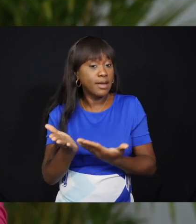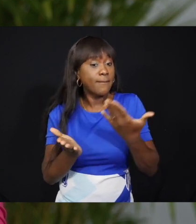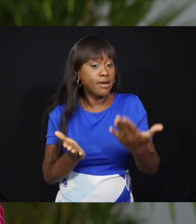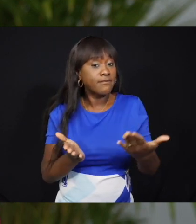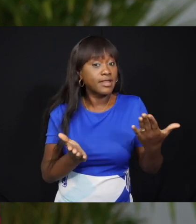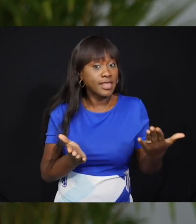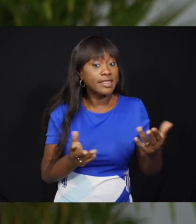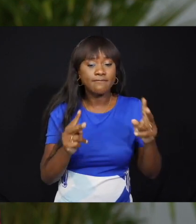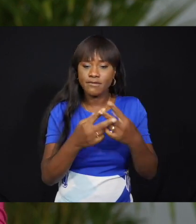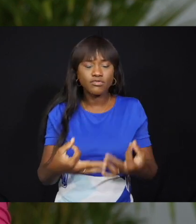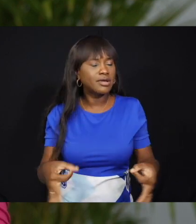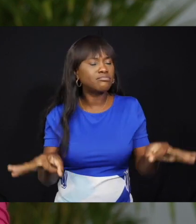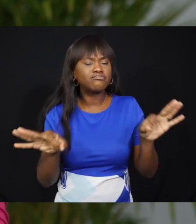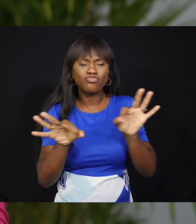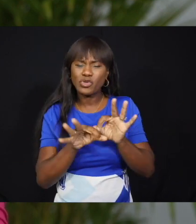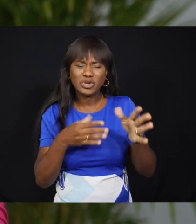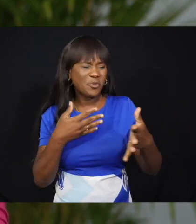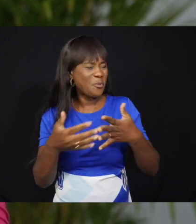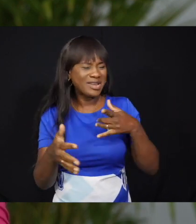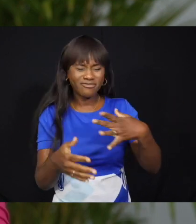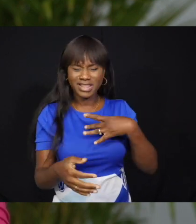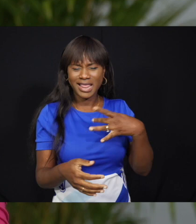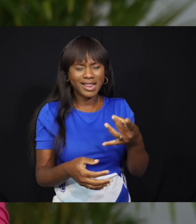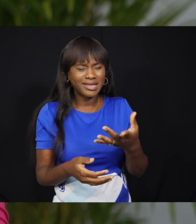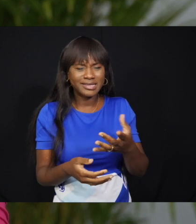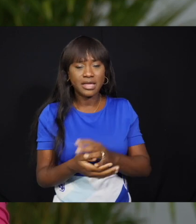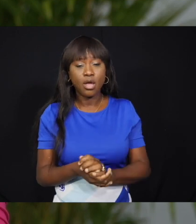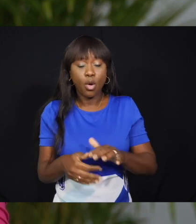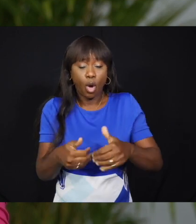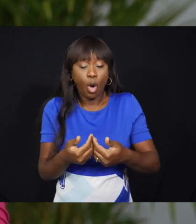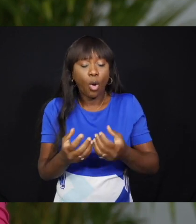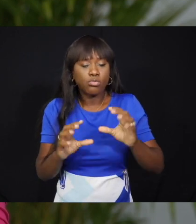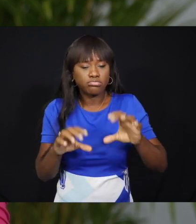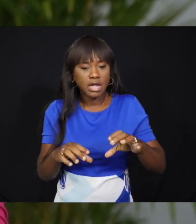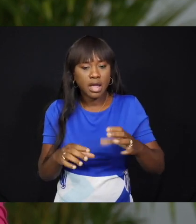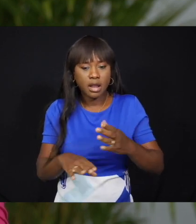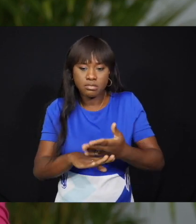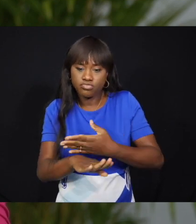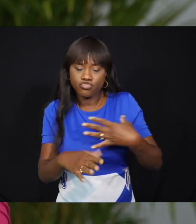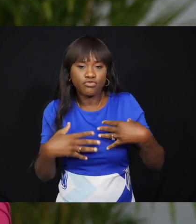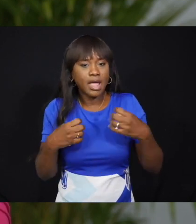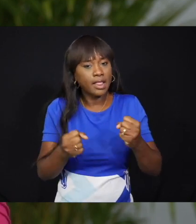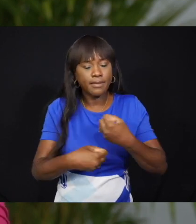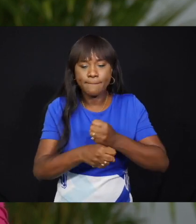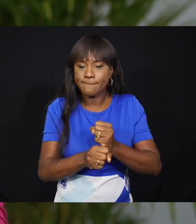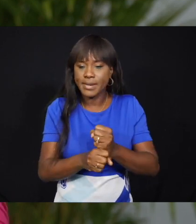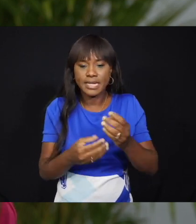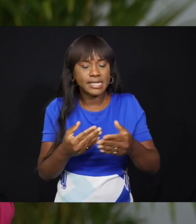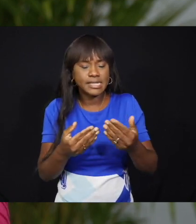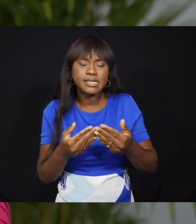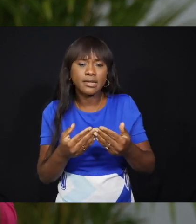no visible challenges, they can show them on YouTube some of the